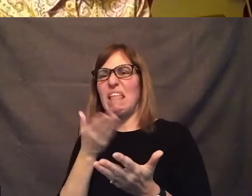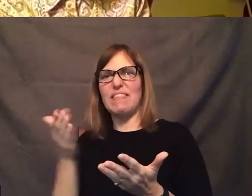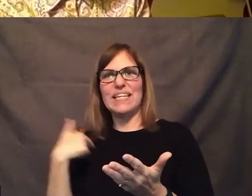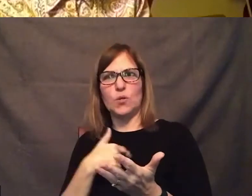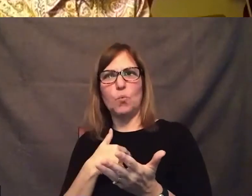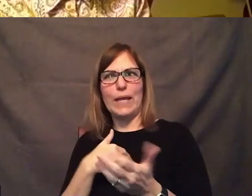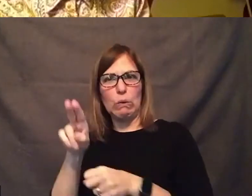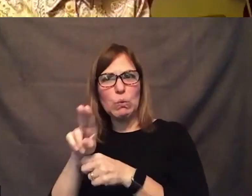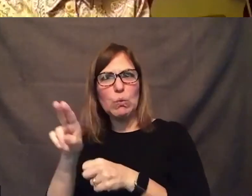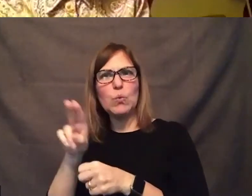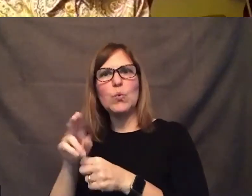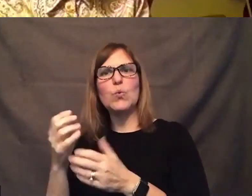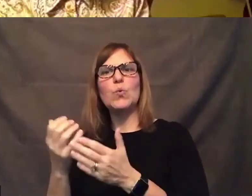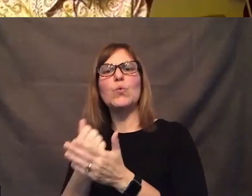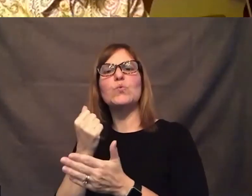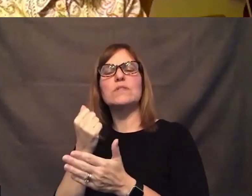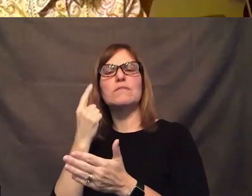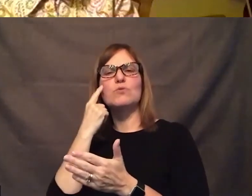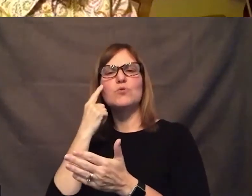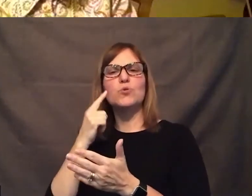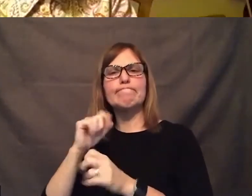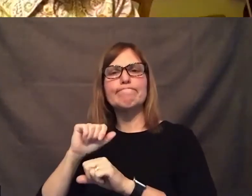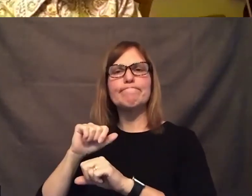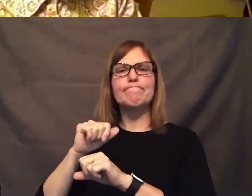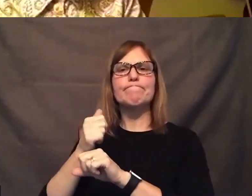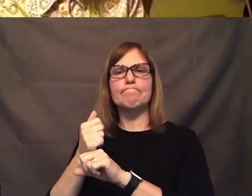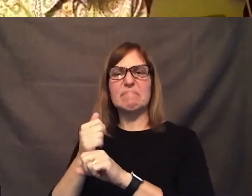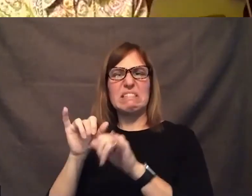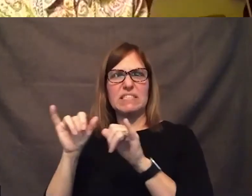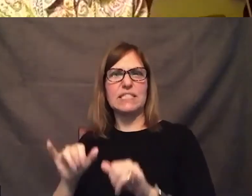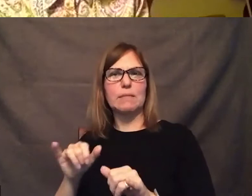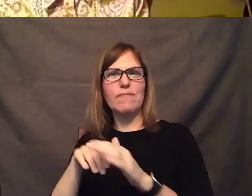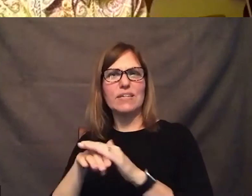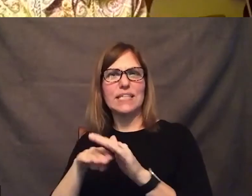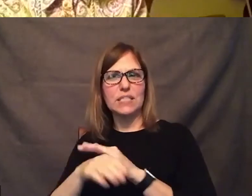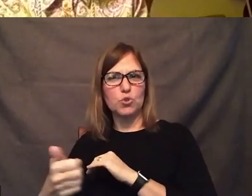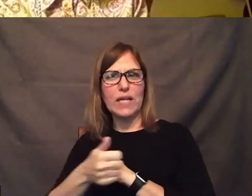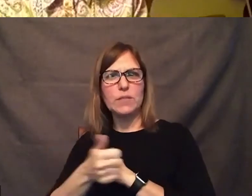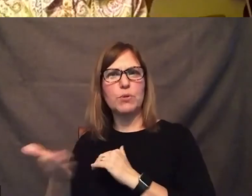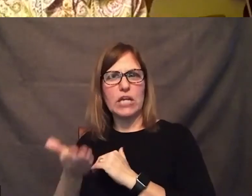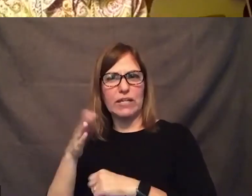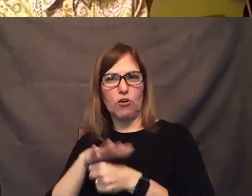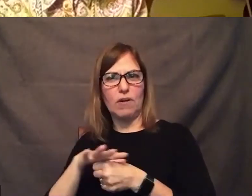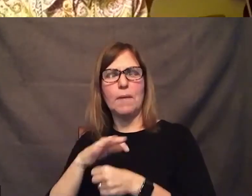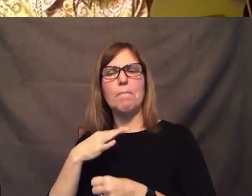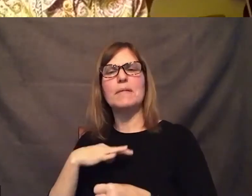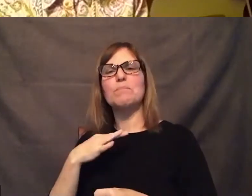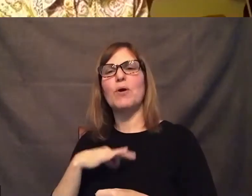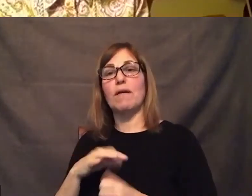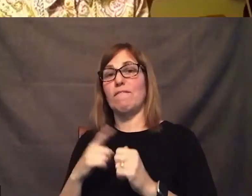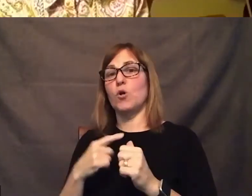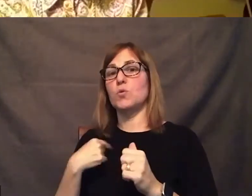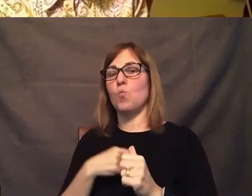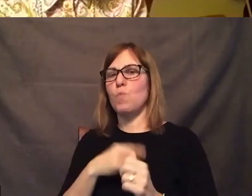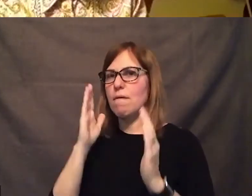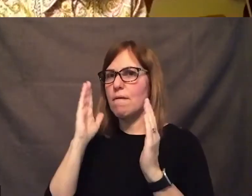in formulating a system of accessible transportation in Pittsburgh. The first one is we listened well to each other.